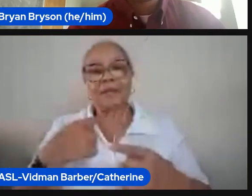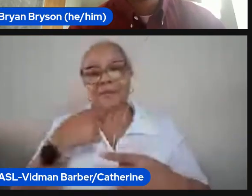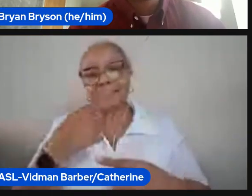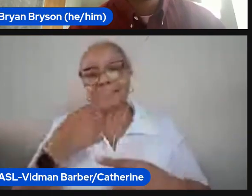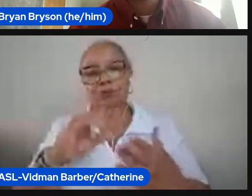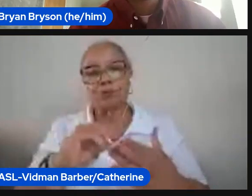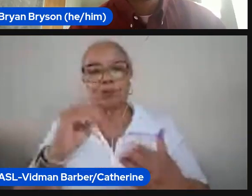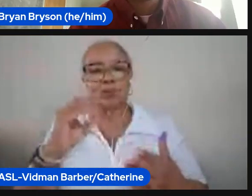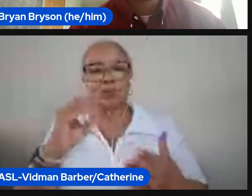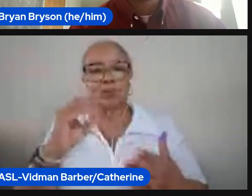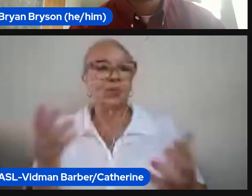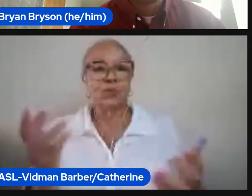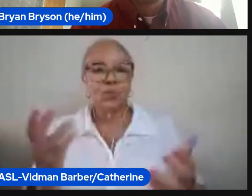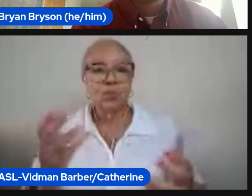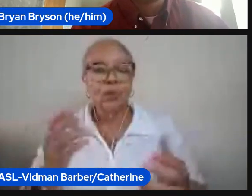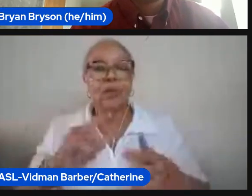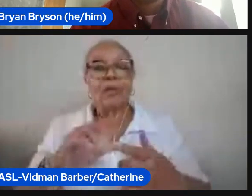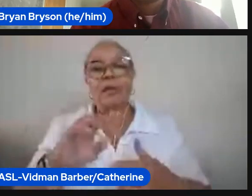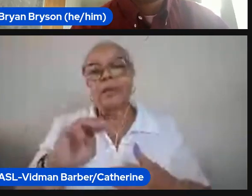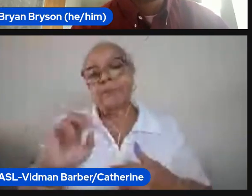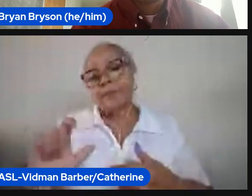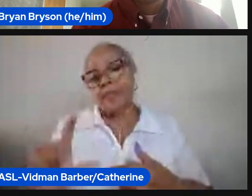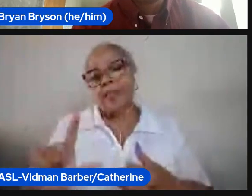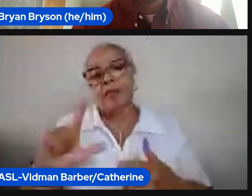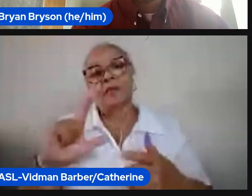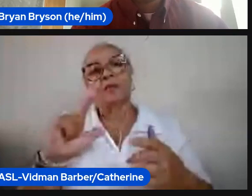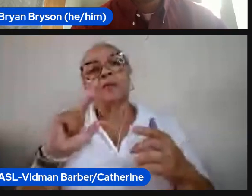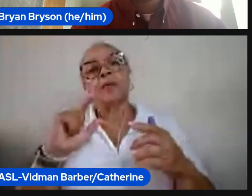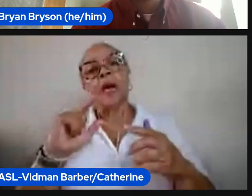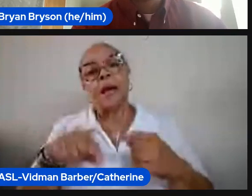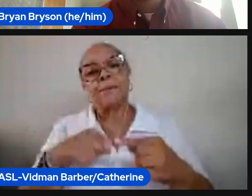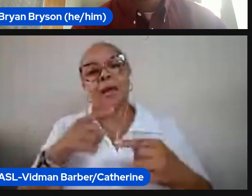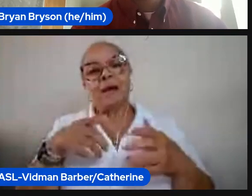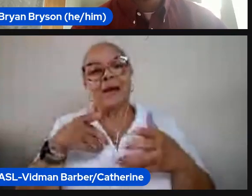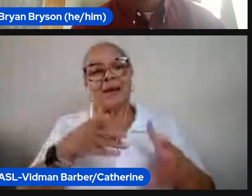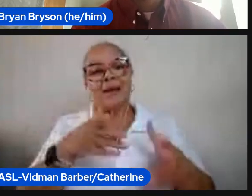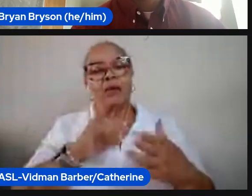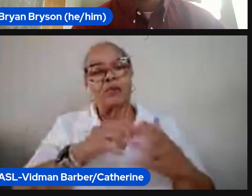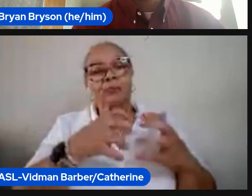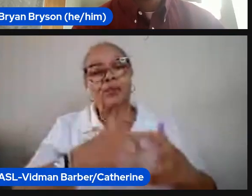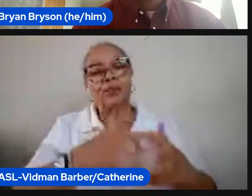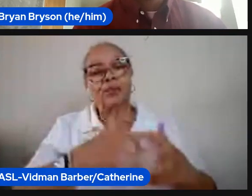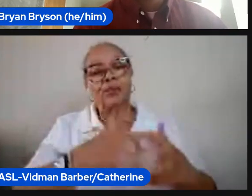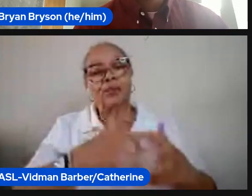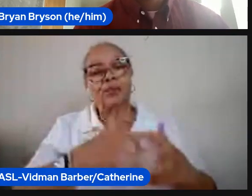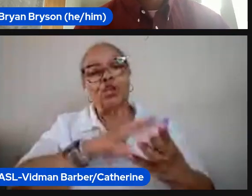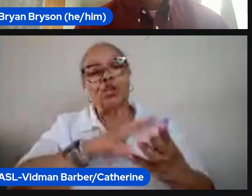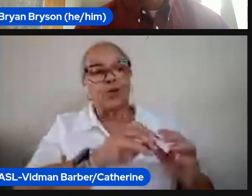like machine learning is about letting the machine learn a set of